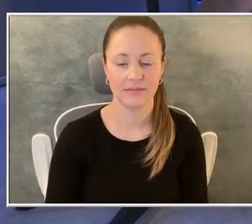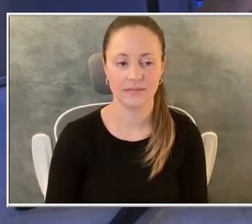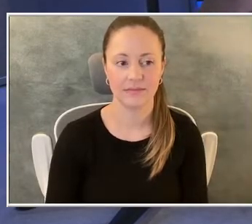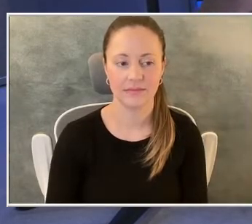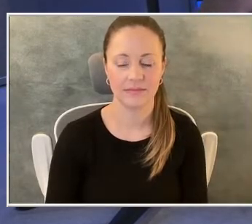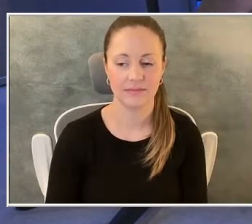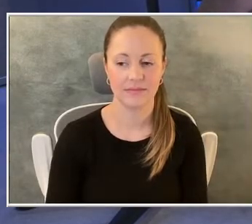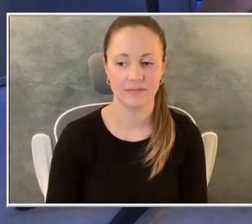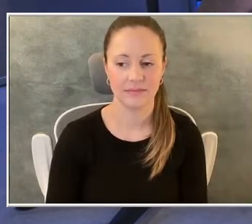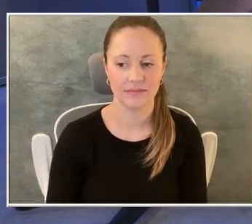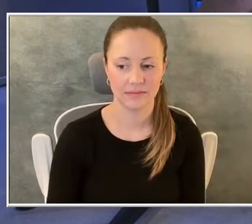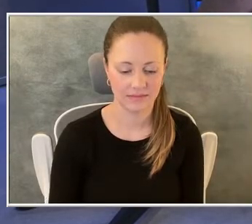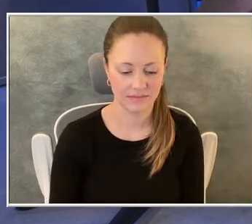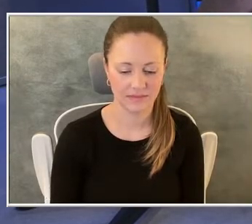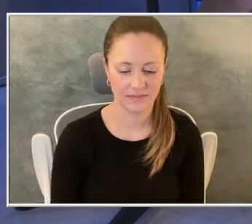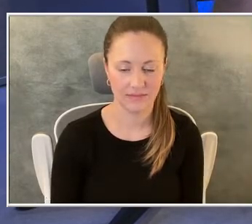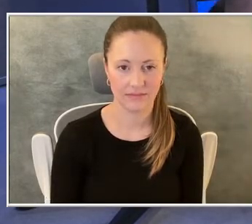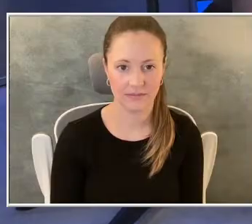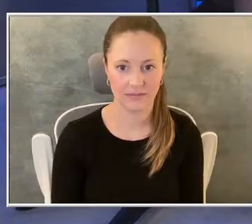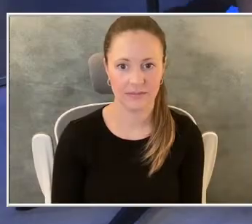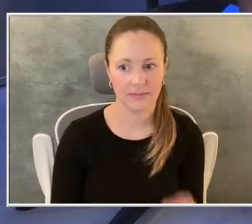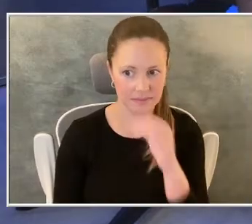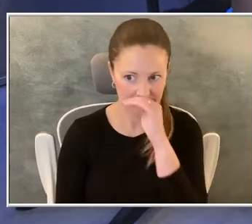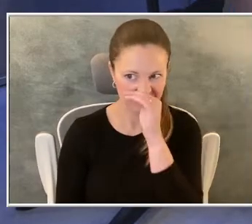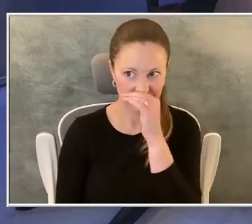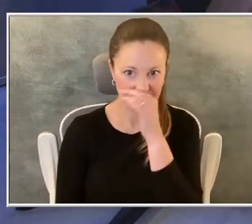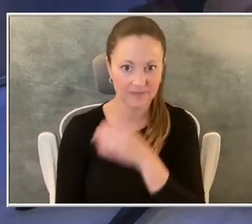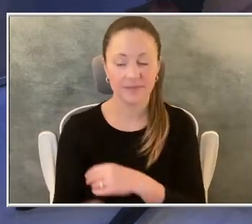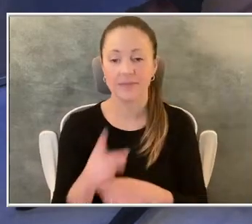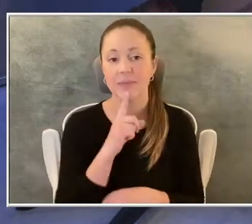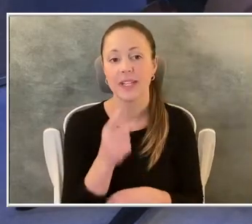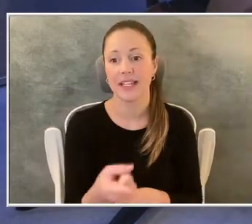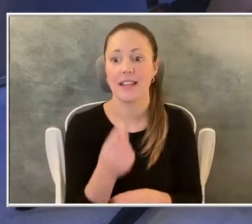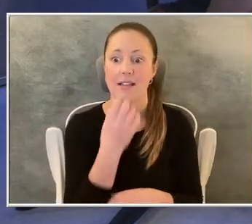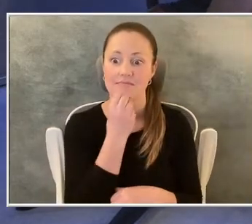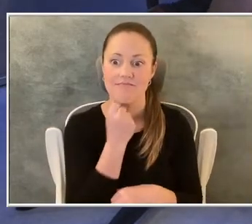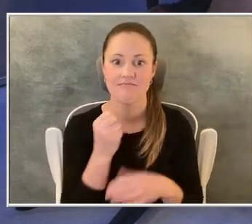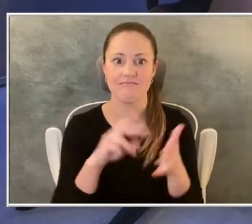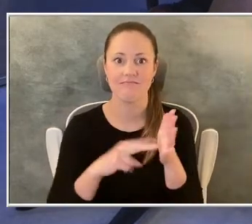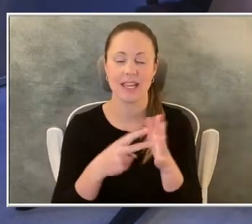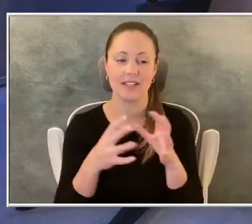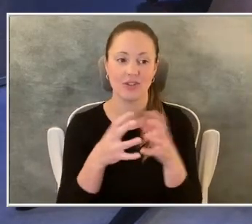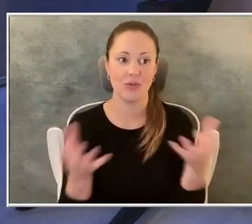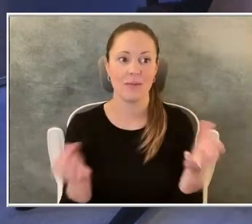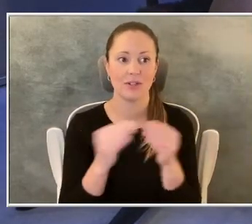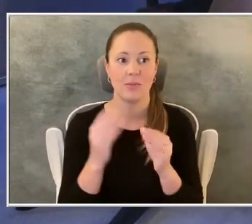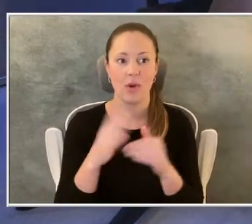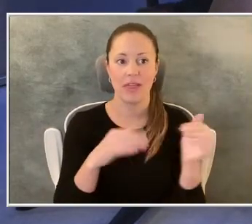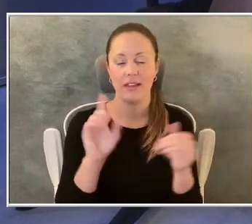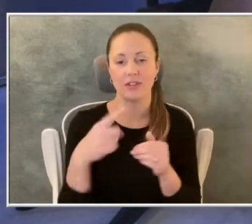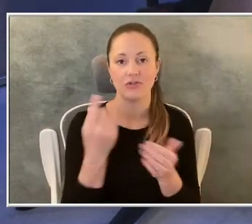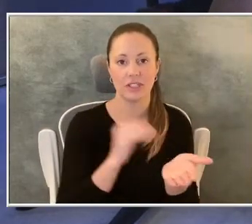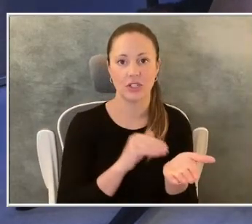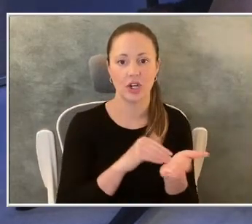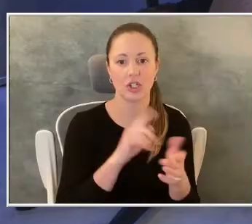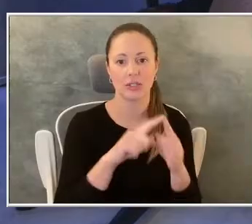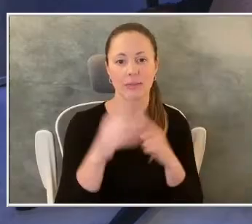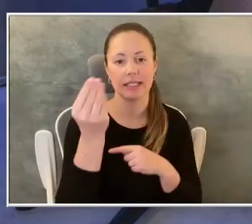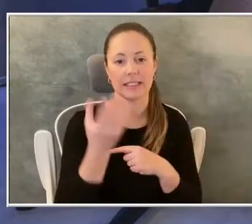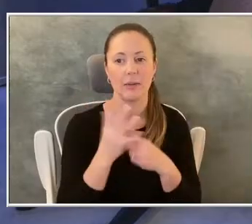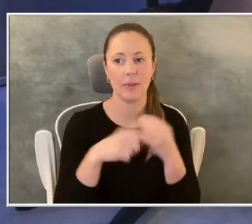Yep. They mean so much more to you than just being your doctors and helping to save your life. But tell me about your bond with them.